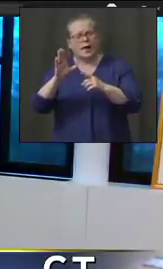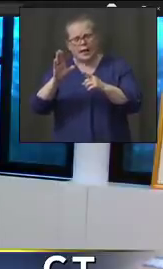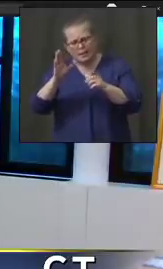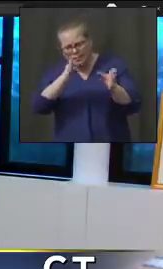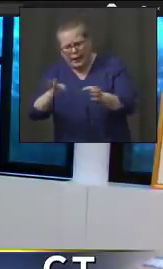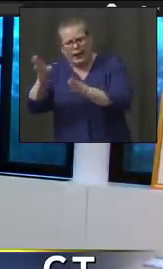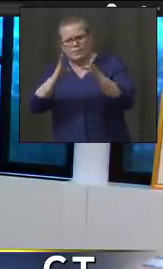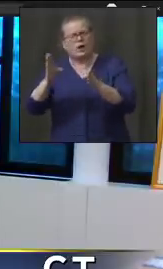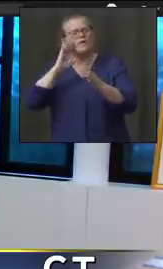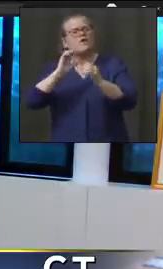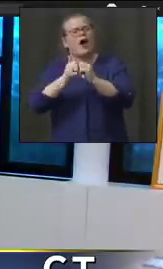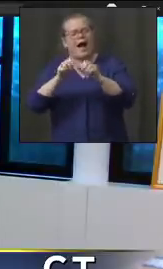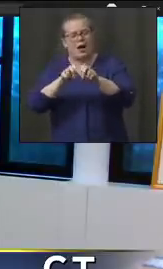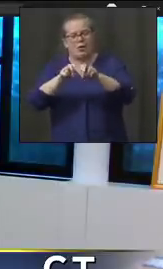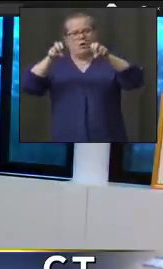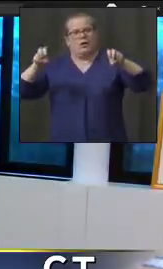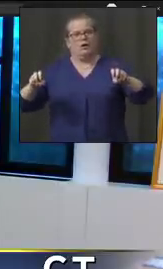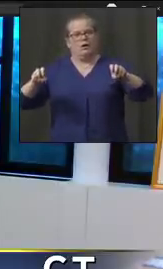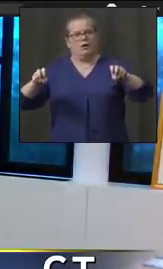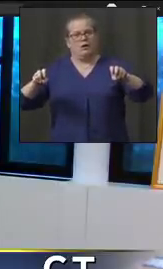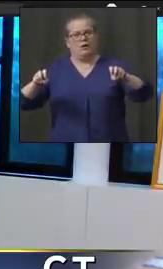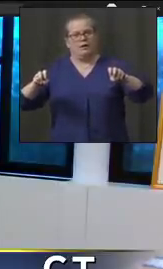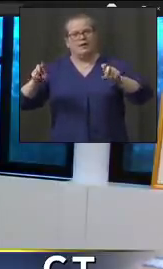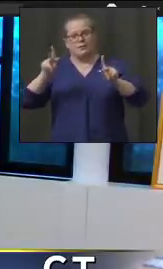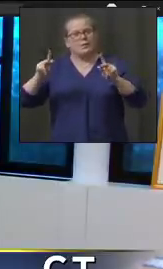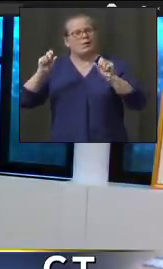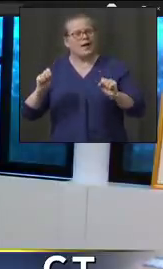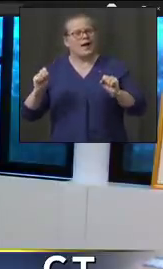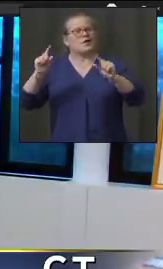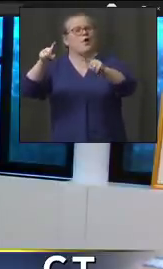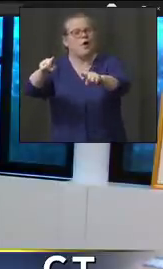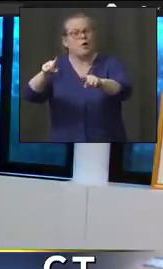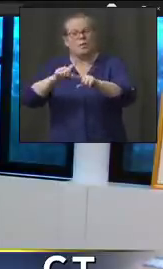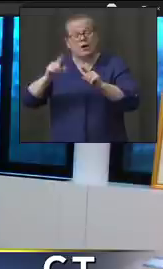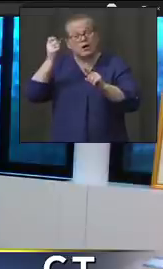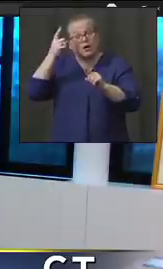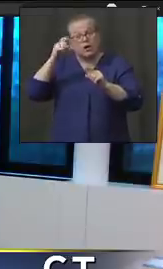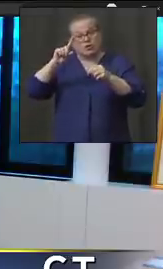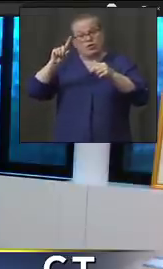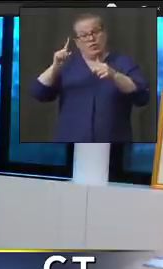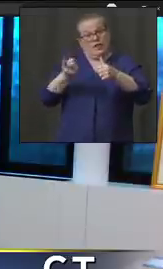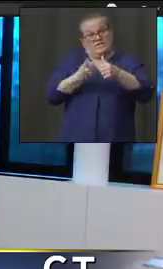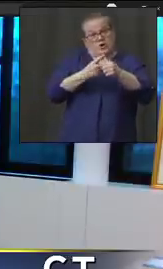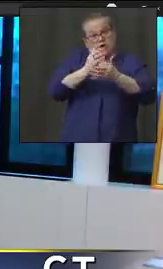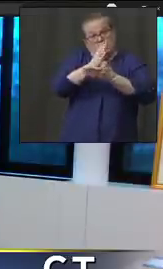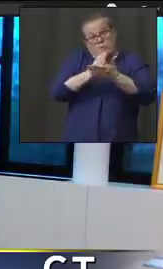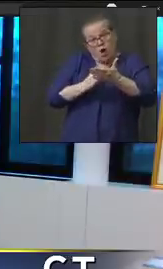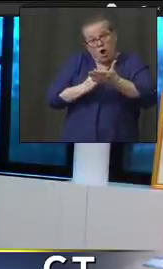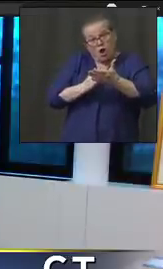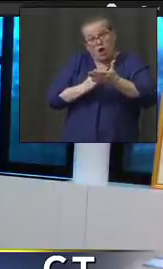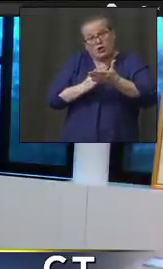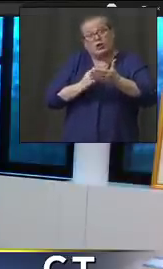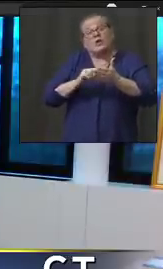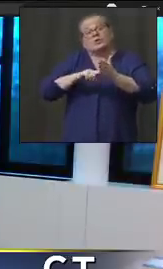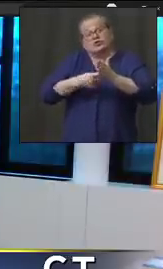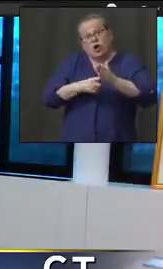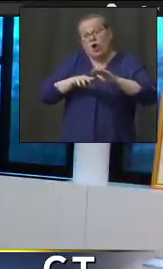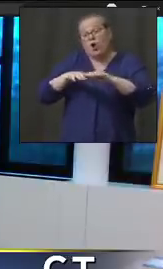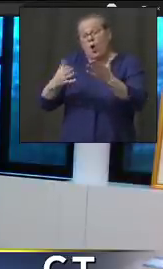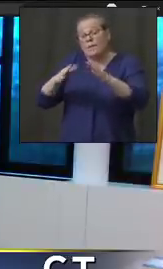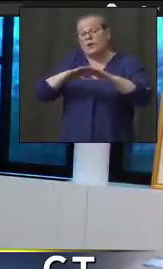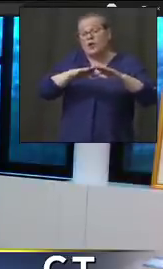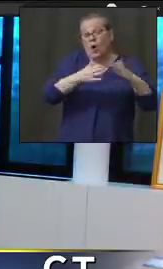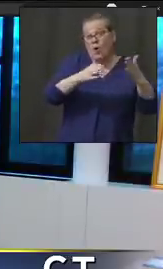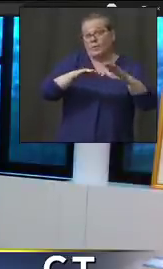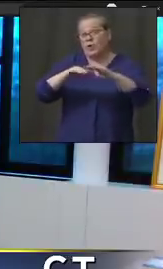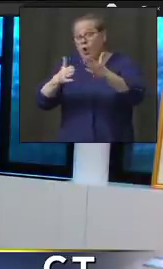one. And as our learning improves, we can decide what else to include as we go along. But it's too early to ask about all